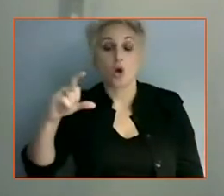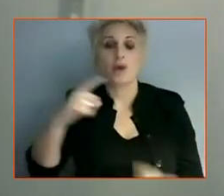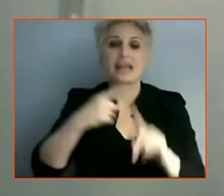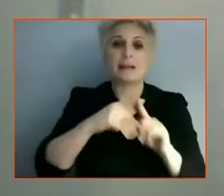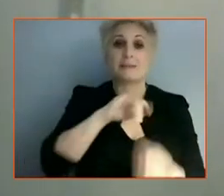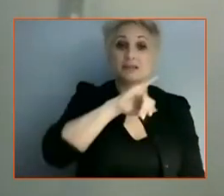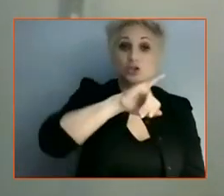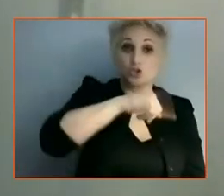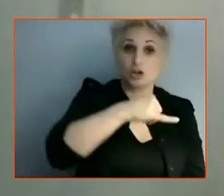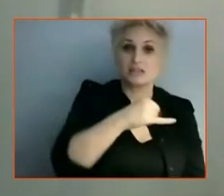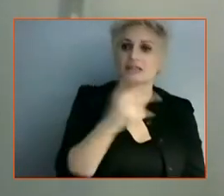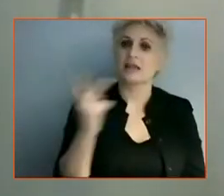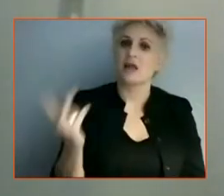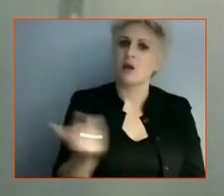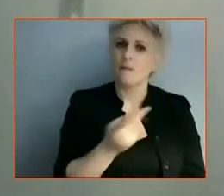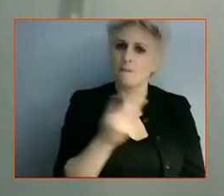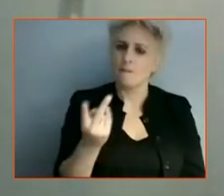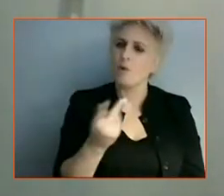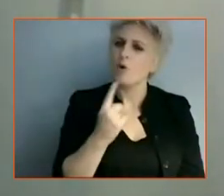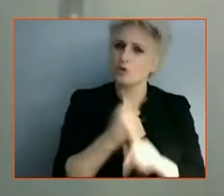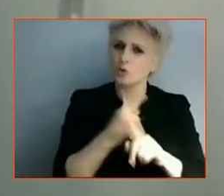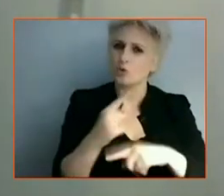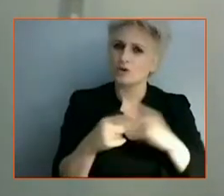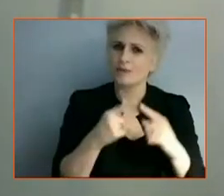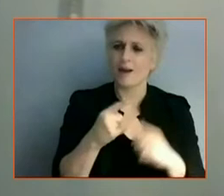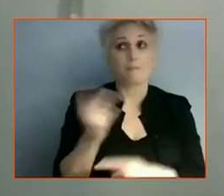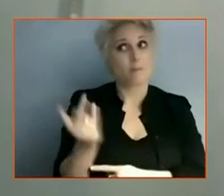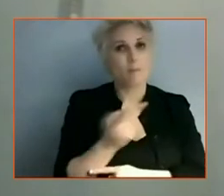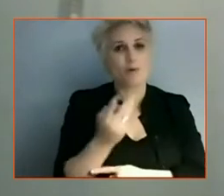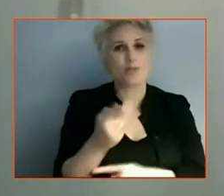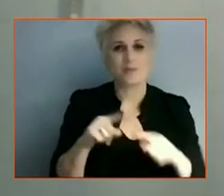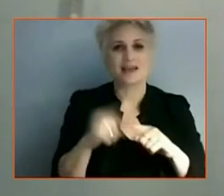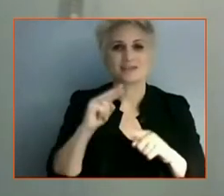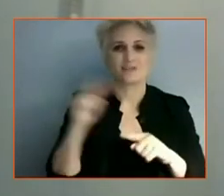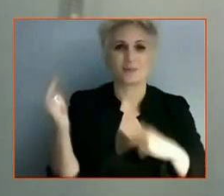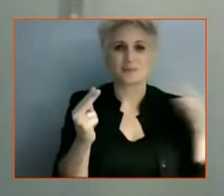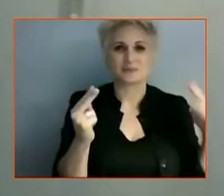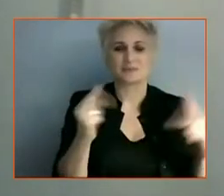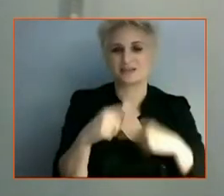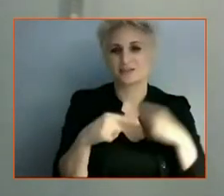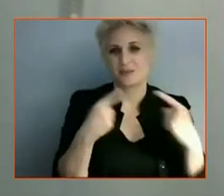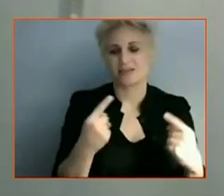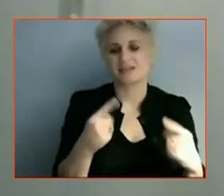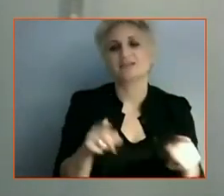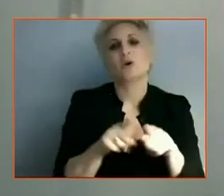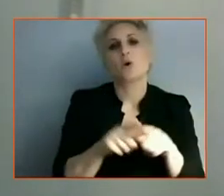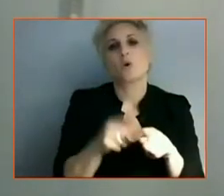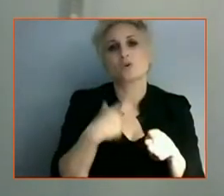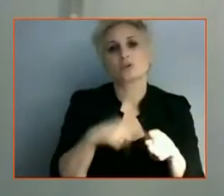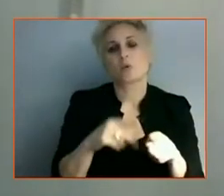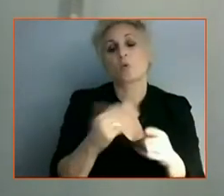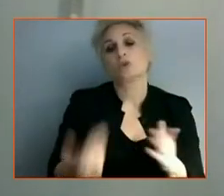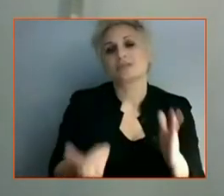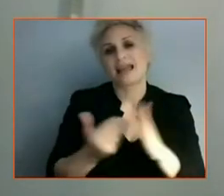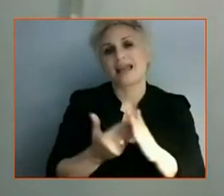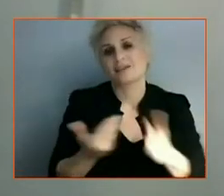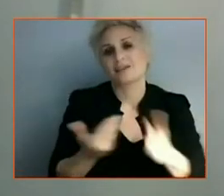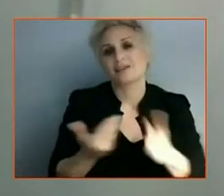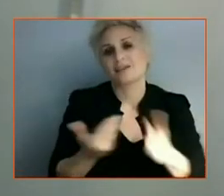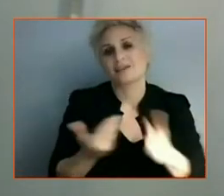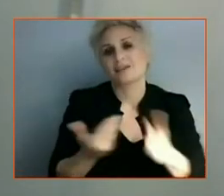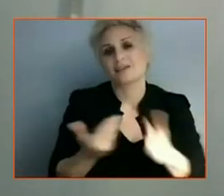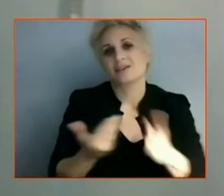on, I just want to make I guess it's a very clear differential between us as political parties. You know, Jonathan went down